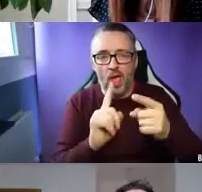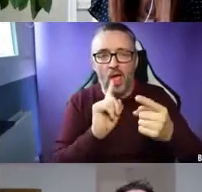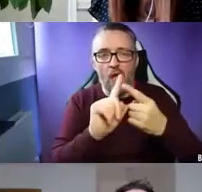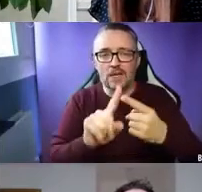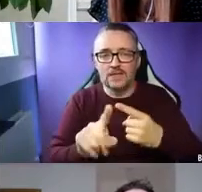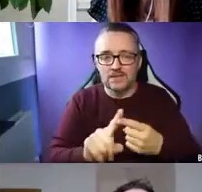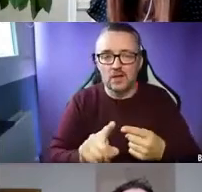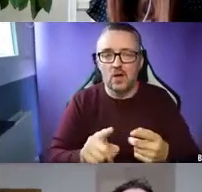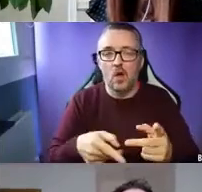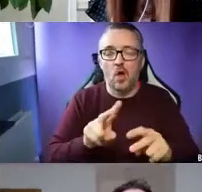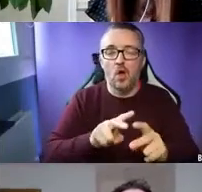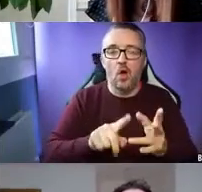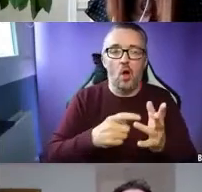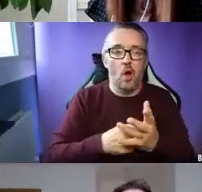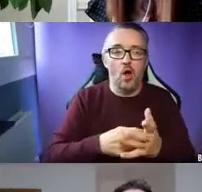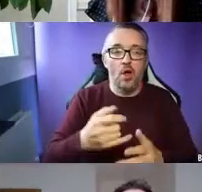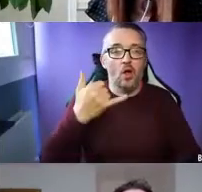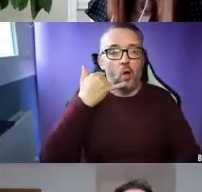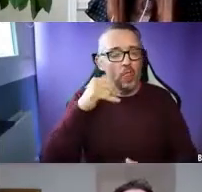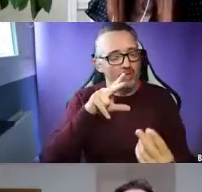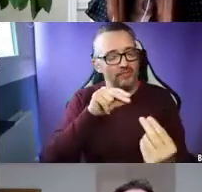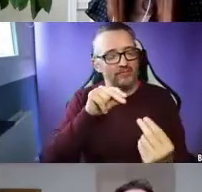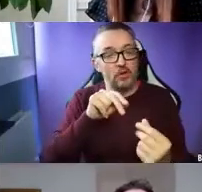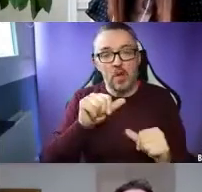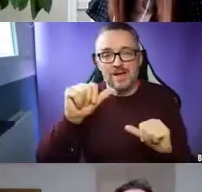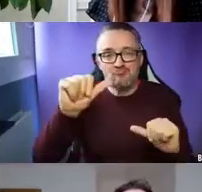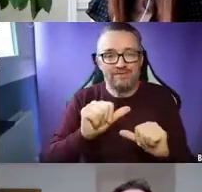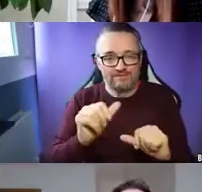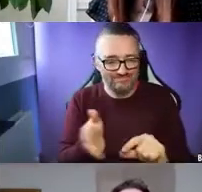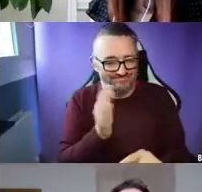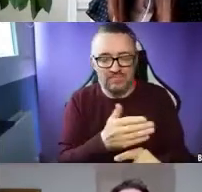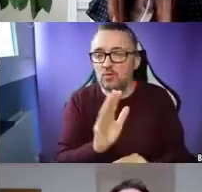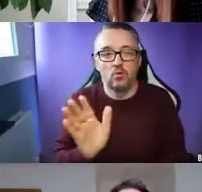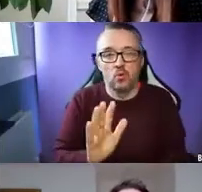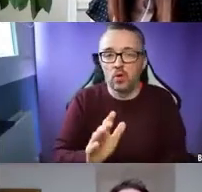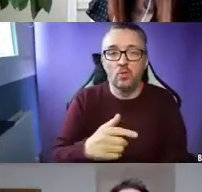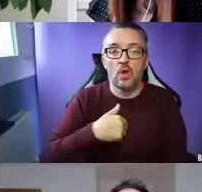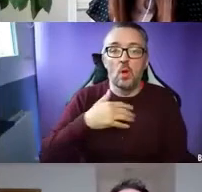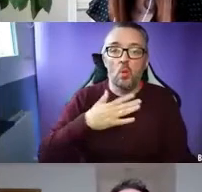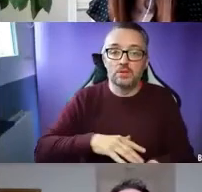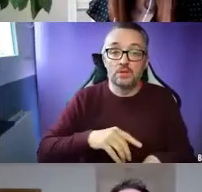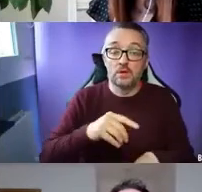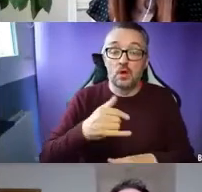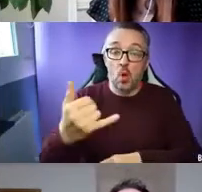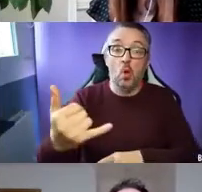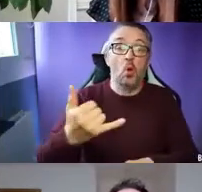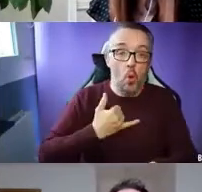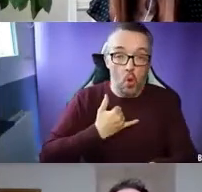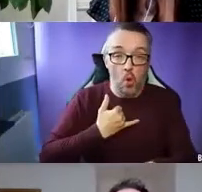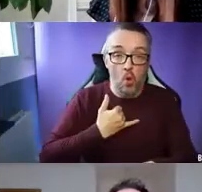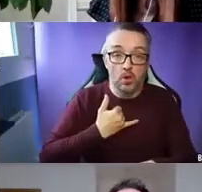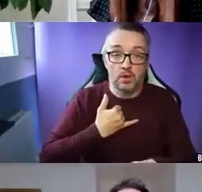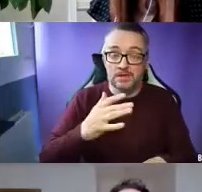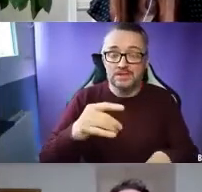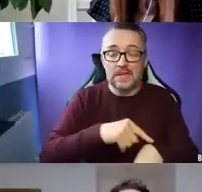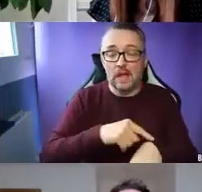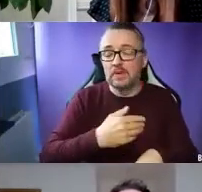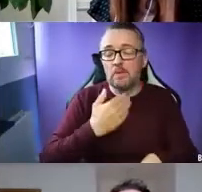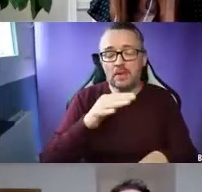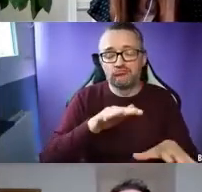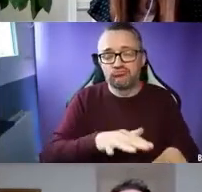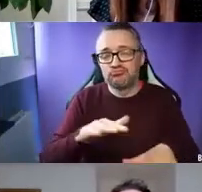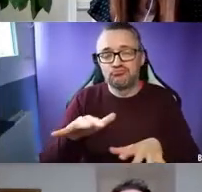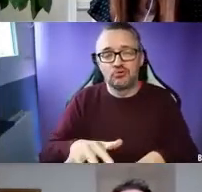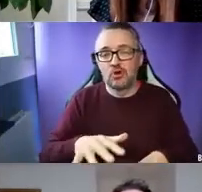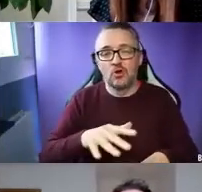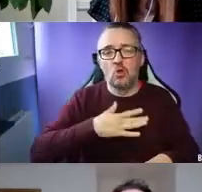reduce the length of calls. We want to take our calls as much time as they need, but not drag them